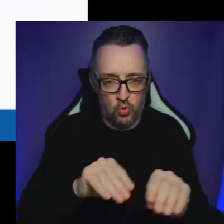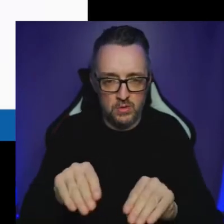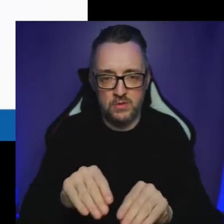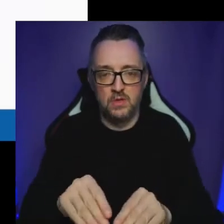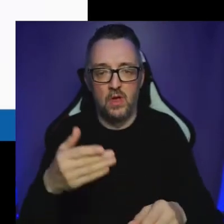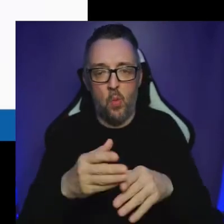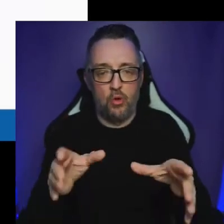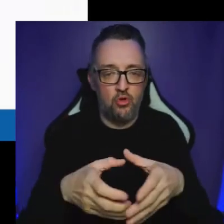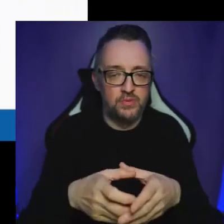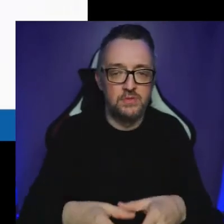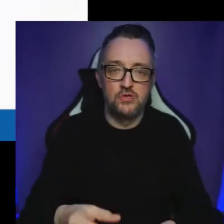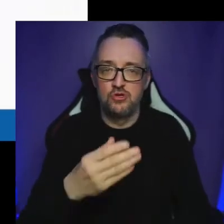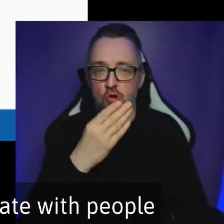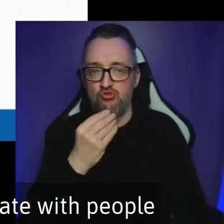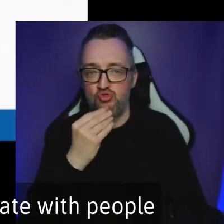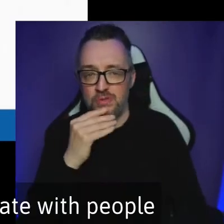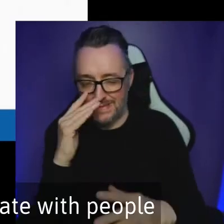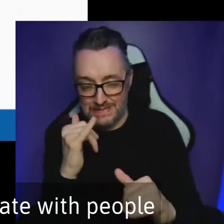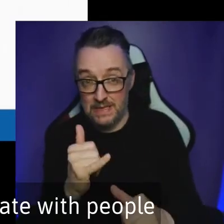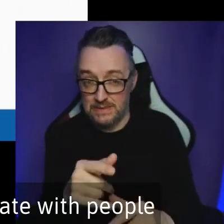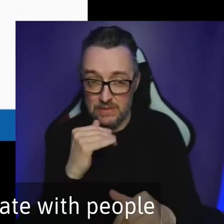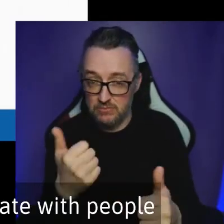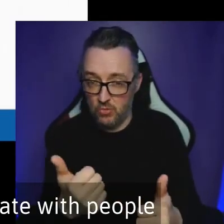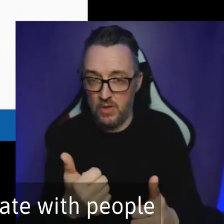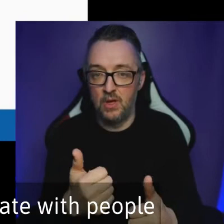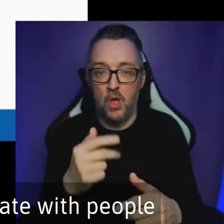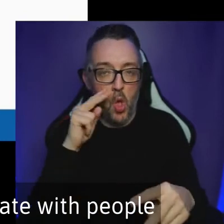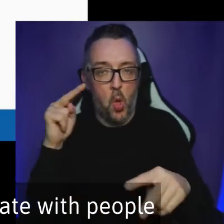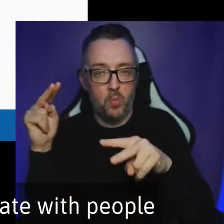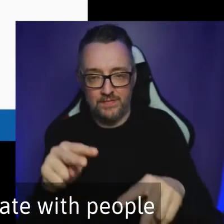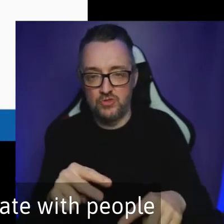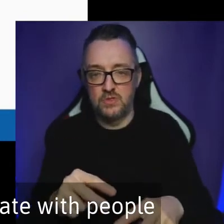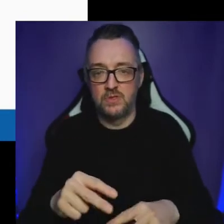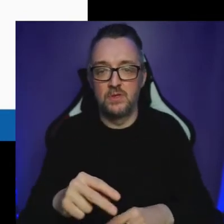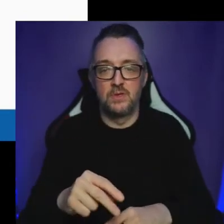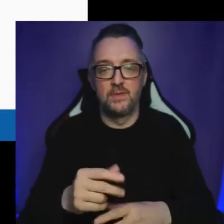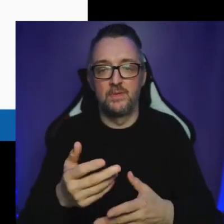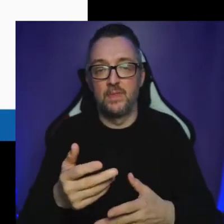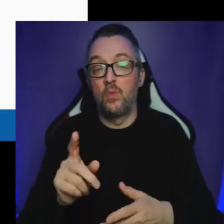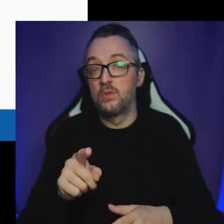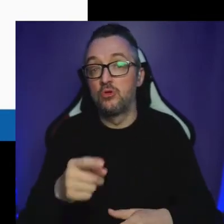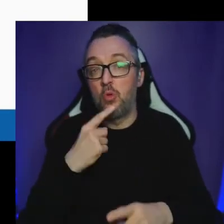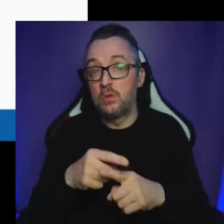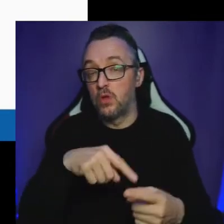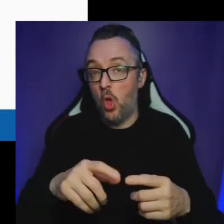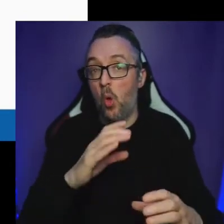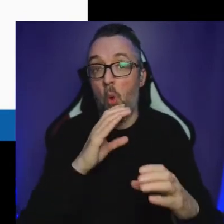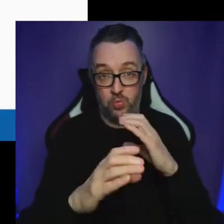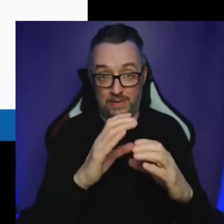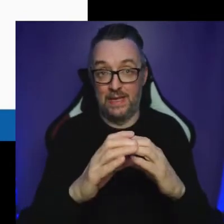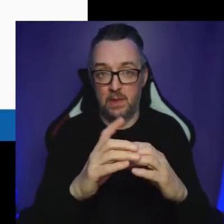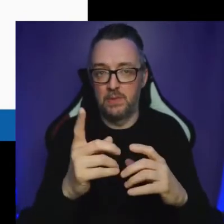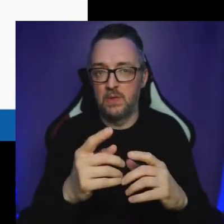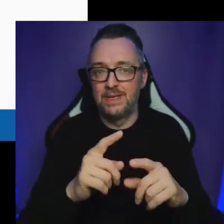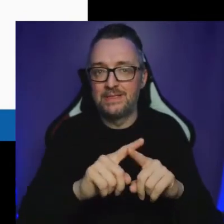and power, sense making, co-design. All of these, they're all about trying to communicate with people, but they all have different ways of doing that,